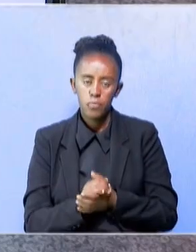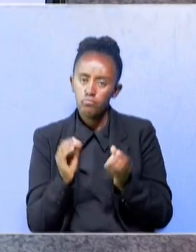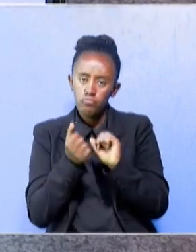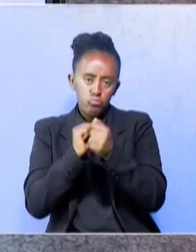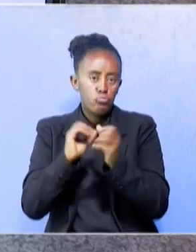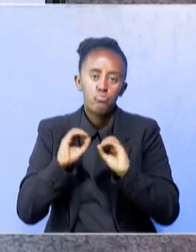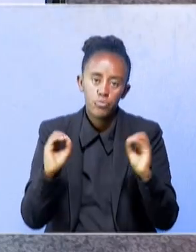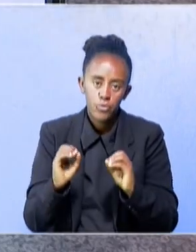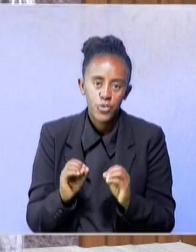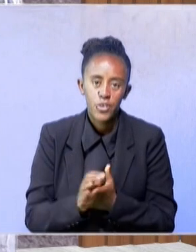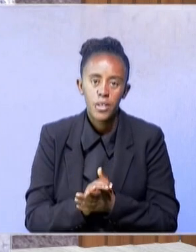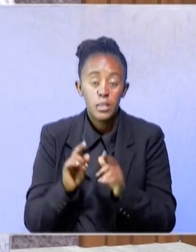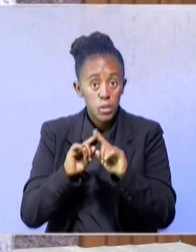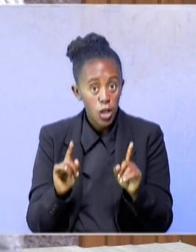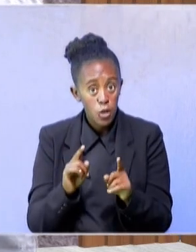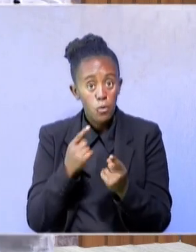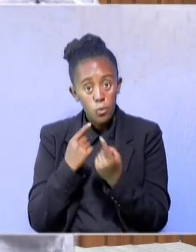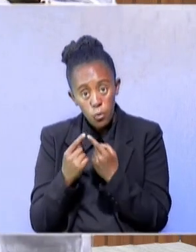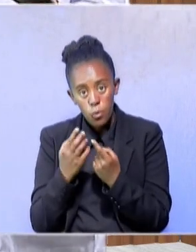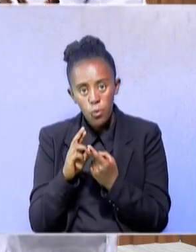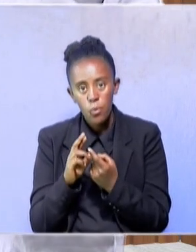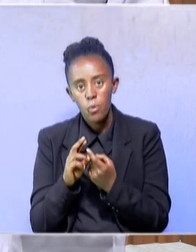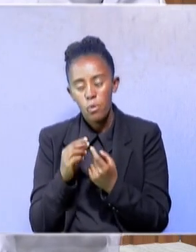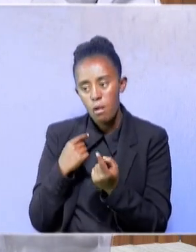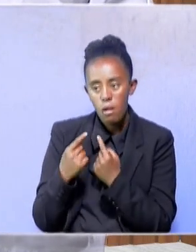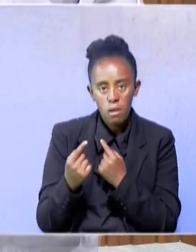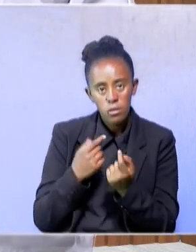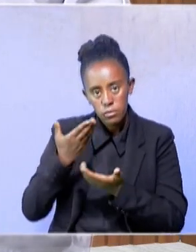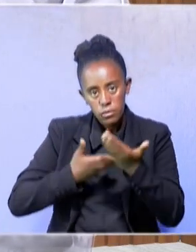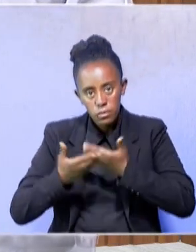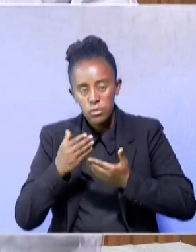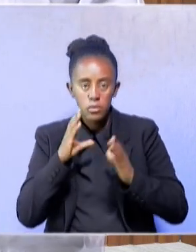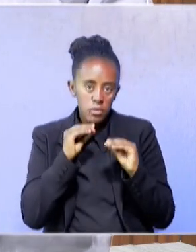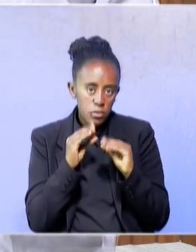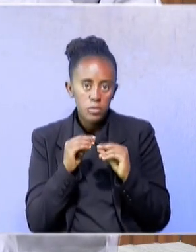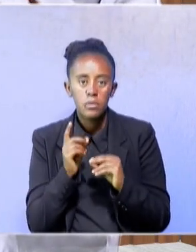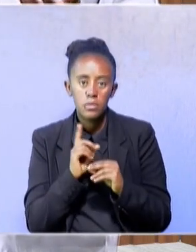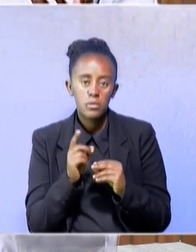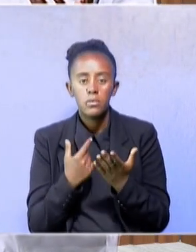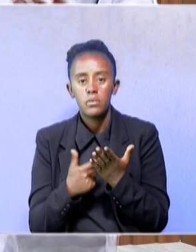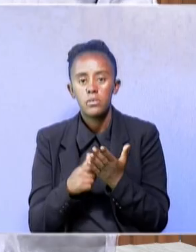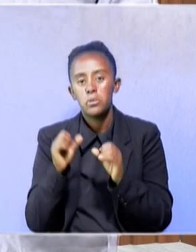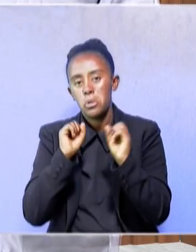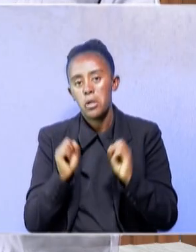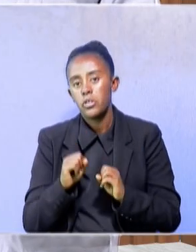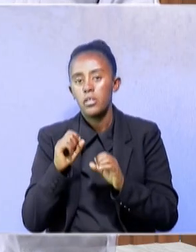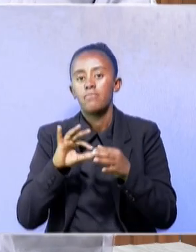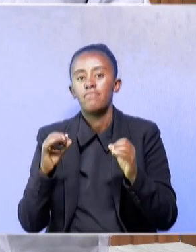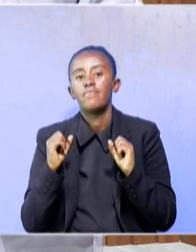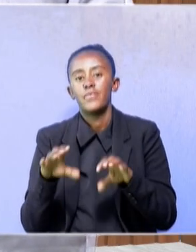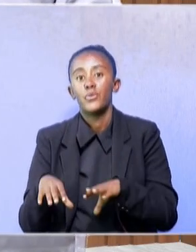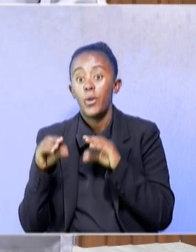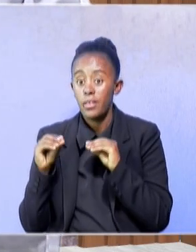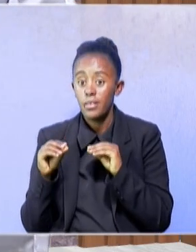change. Especially when you are talking or interacting with somebody else, if you are doing such kind of structure, it's possible still now,